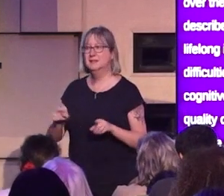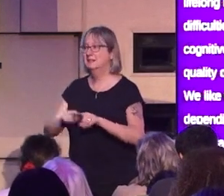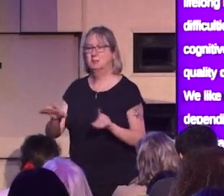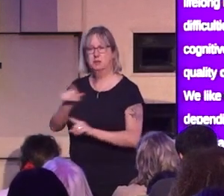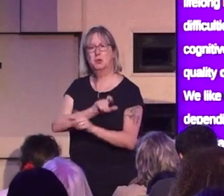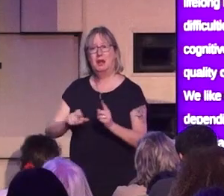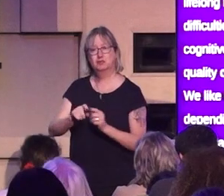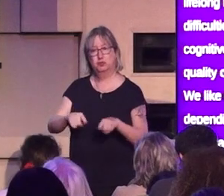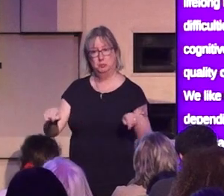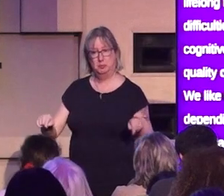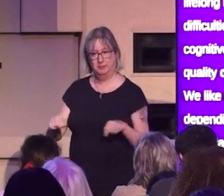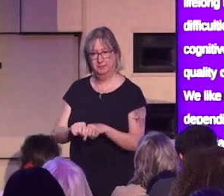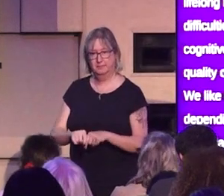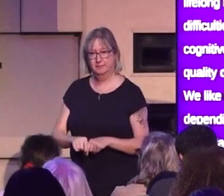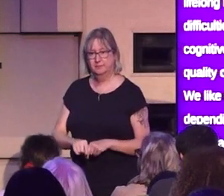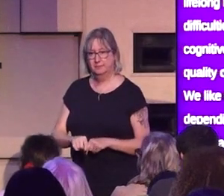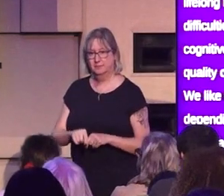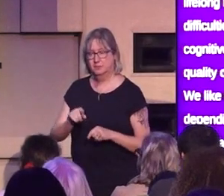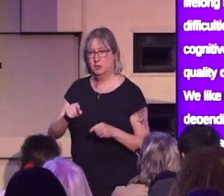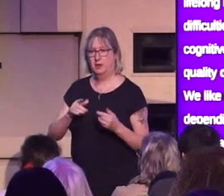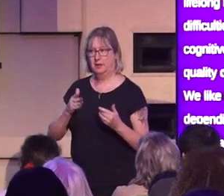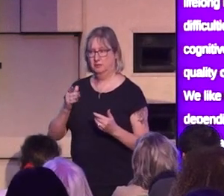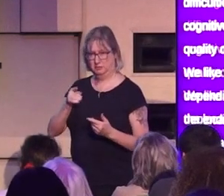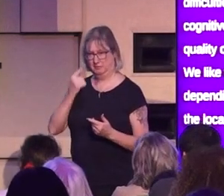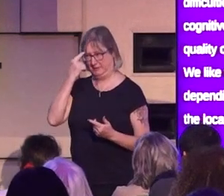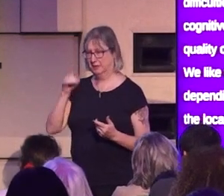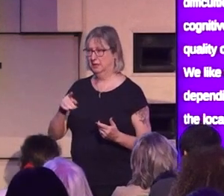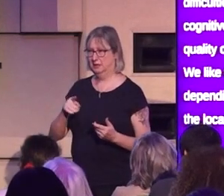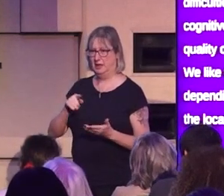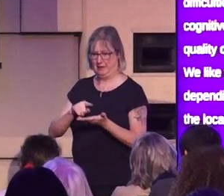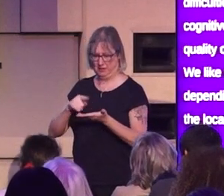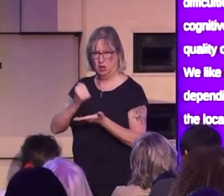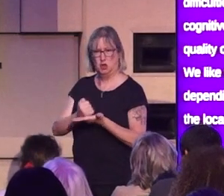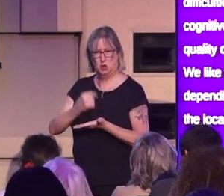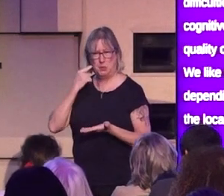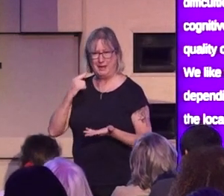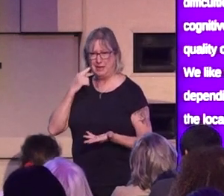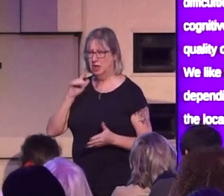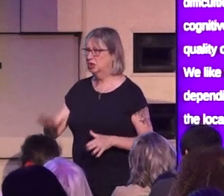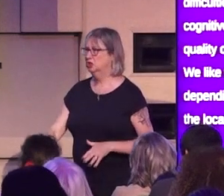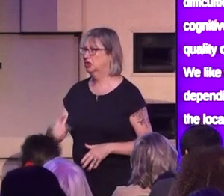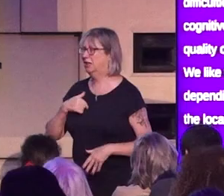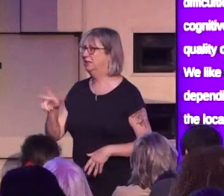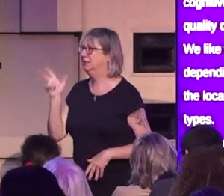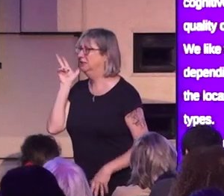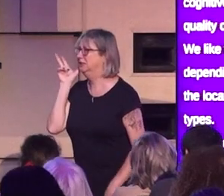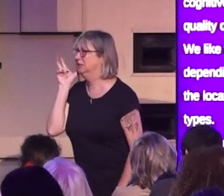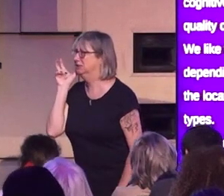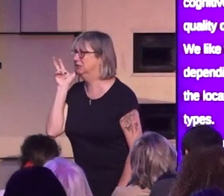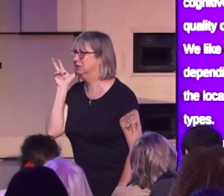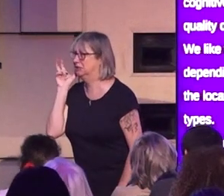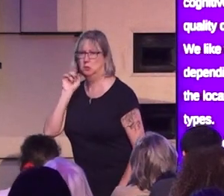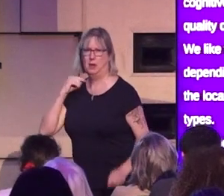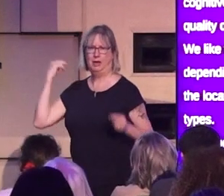normally be. And as you can imagine, a child who has glue ear, that is the level of hearing loss that they have. So